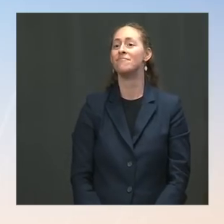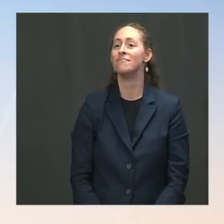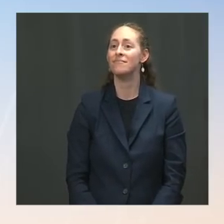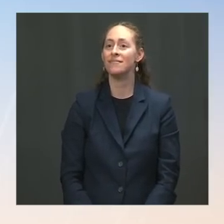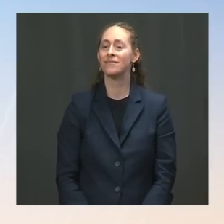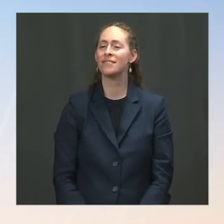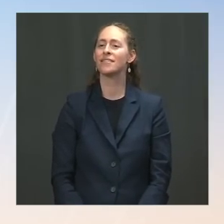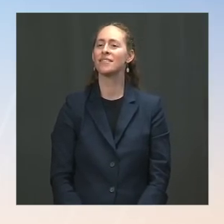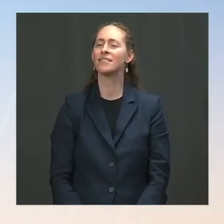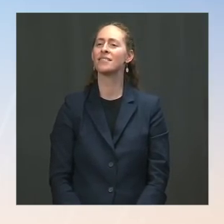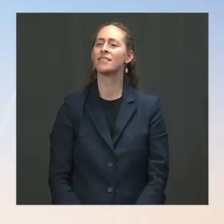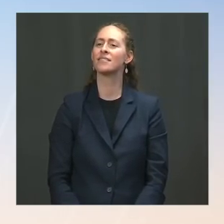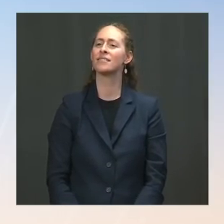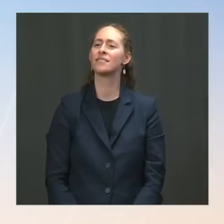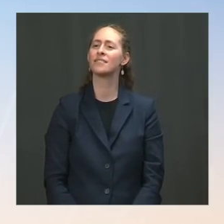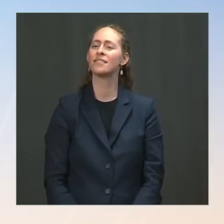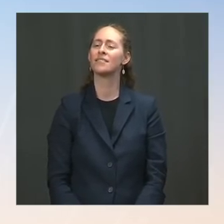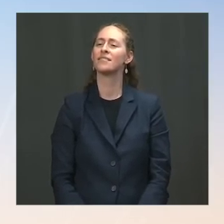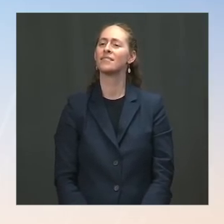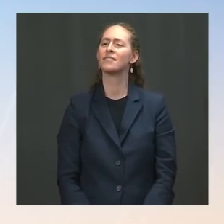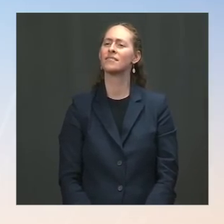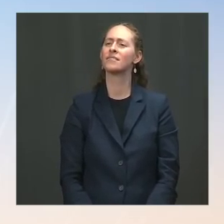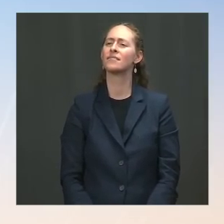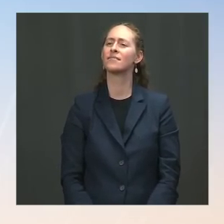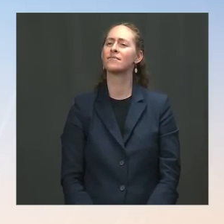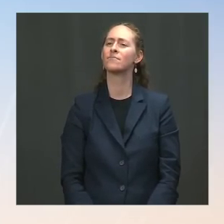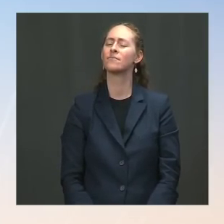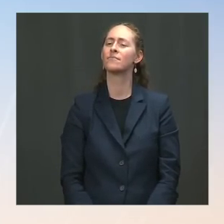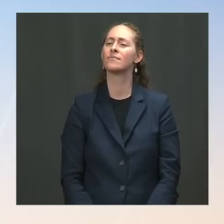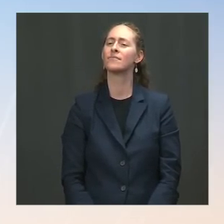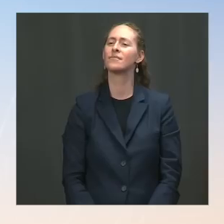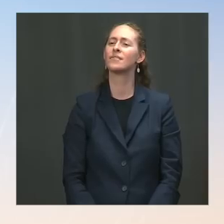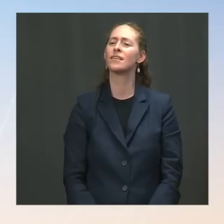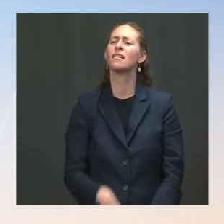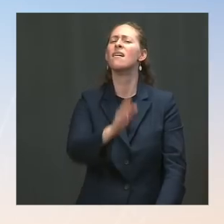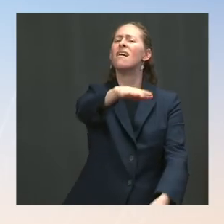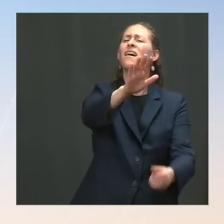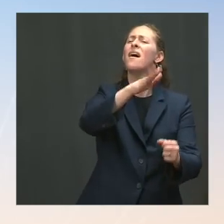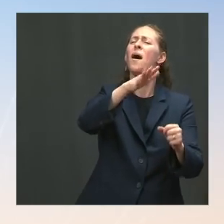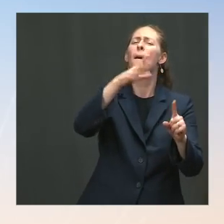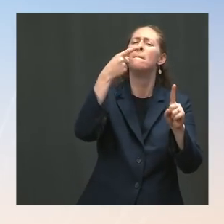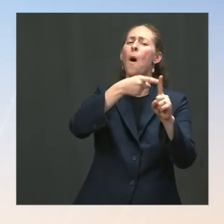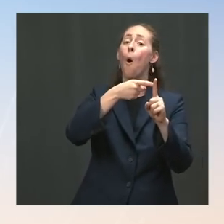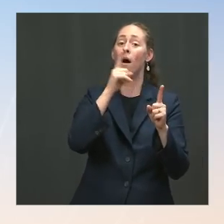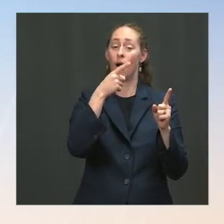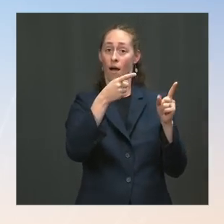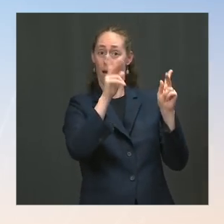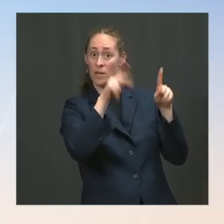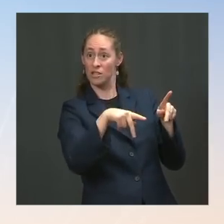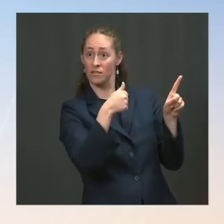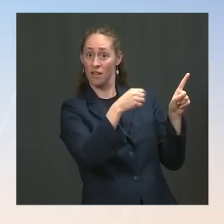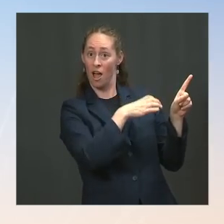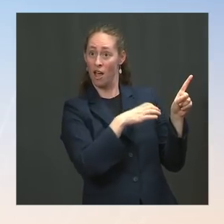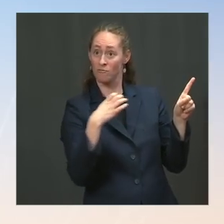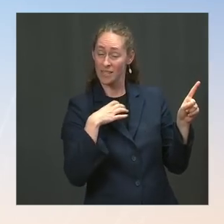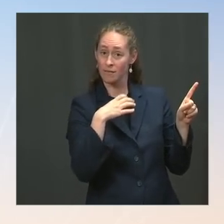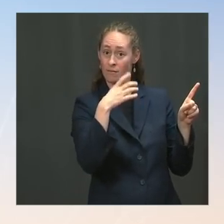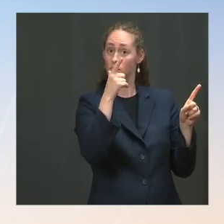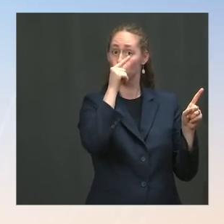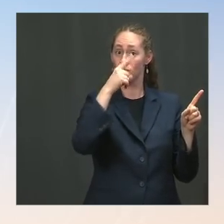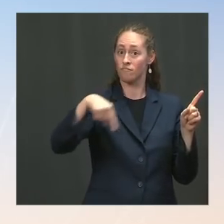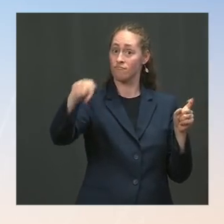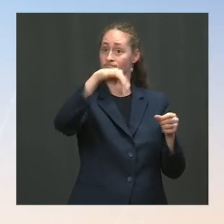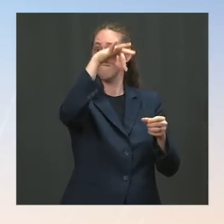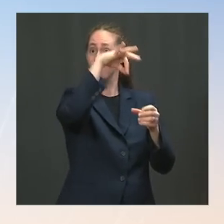shouldn't lose the forest through the trees here, which is that a member of Congress, an elected official, is concerned that her life is threatened,